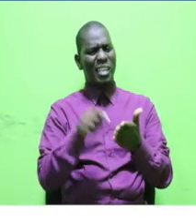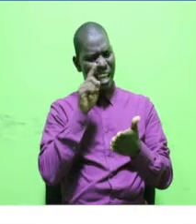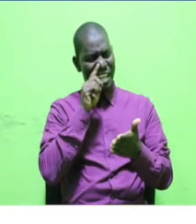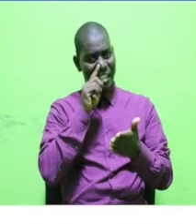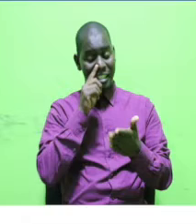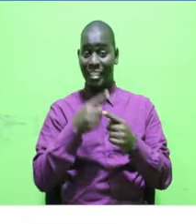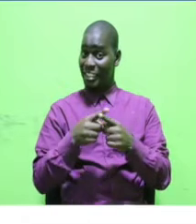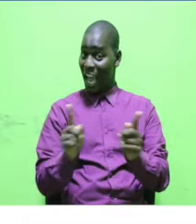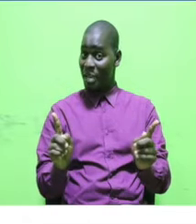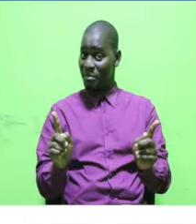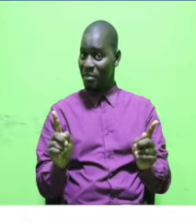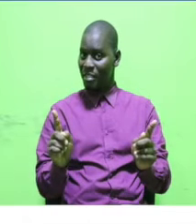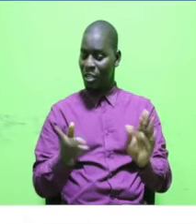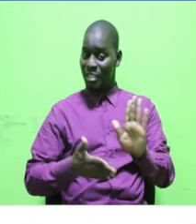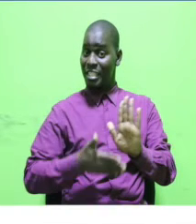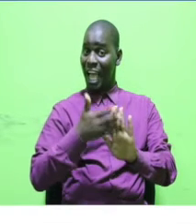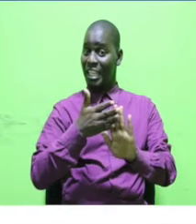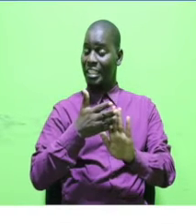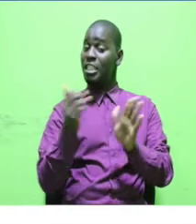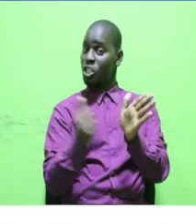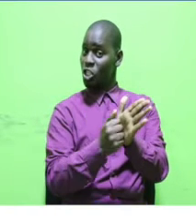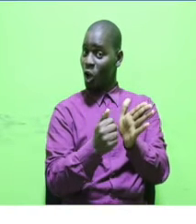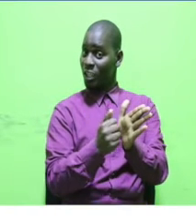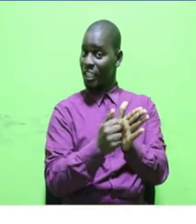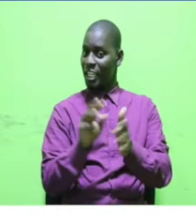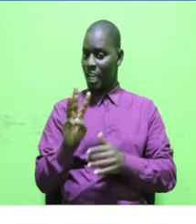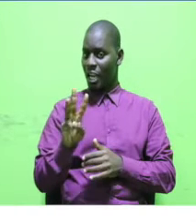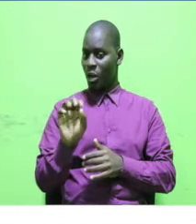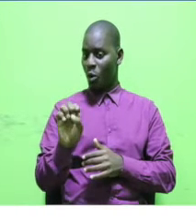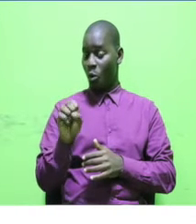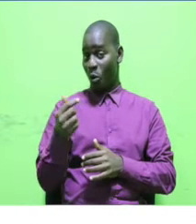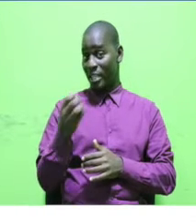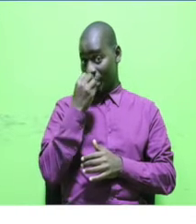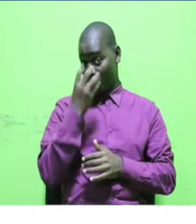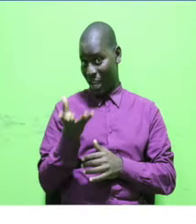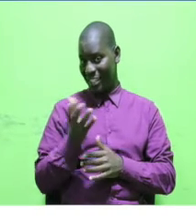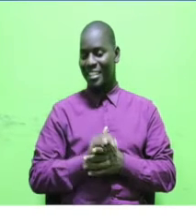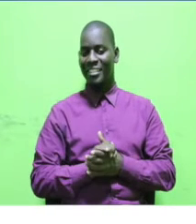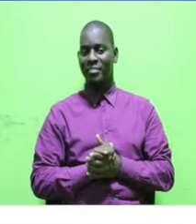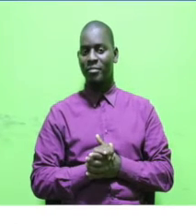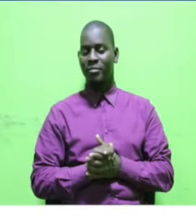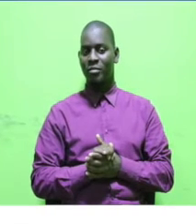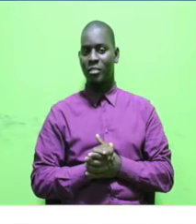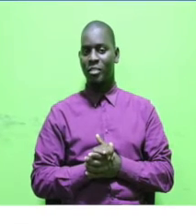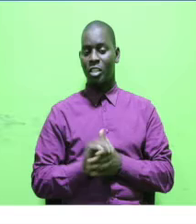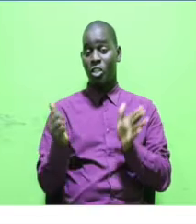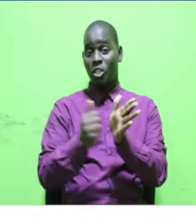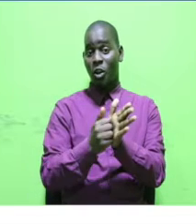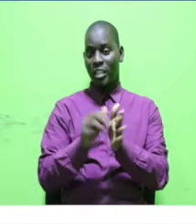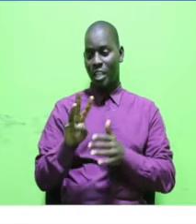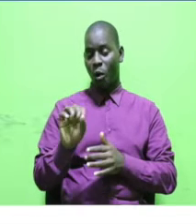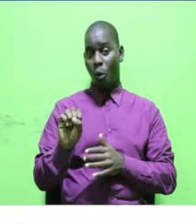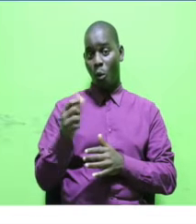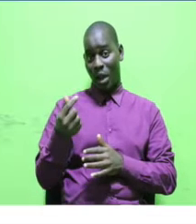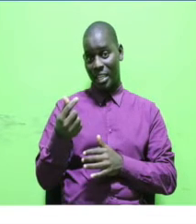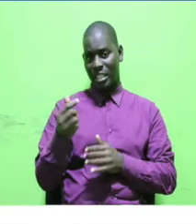type of waste. Start with solid waste. As its name, solid waste exists